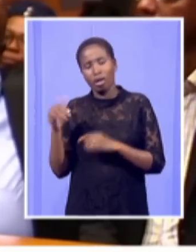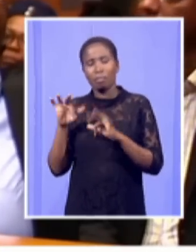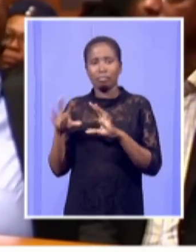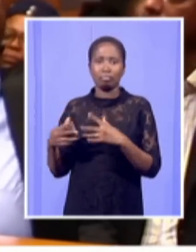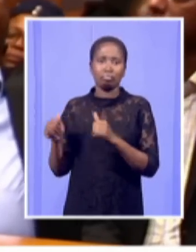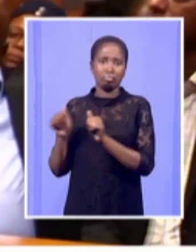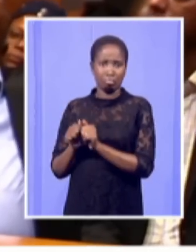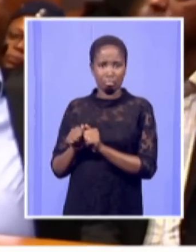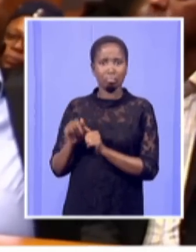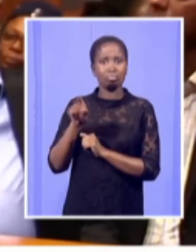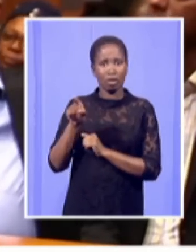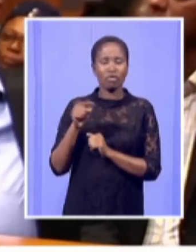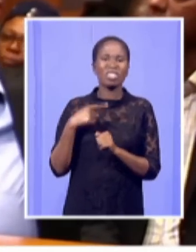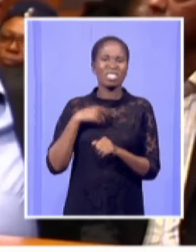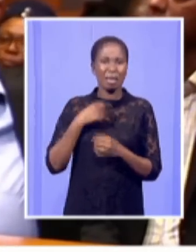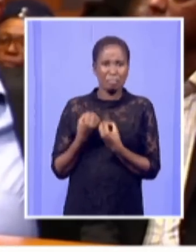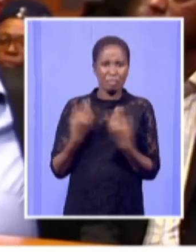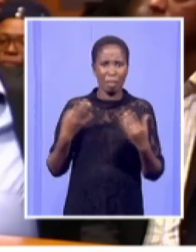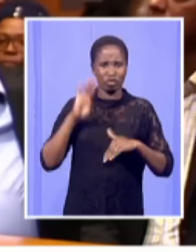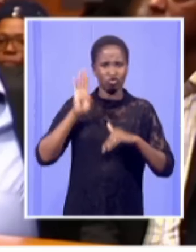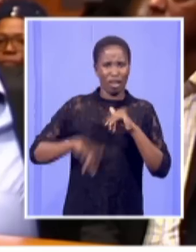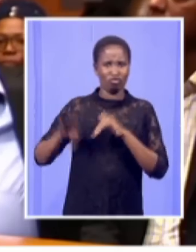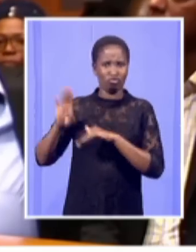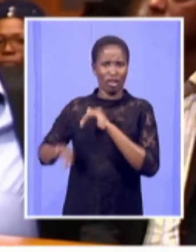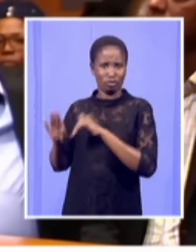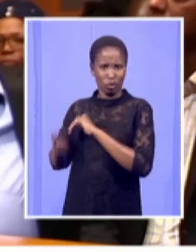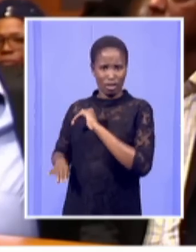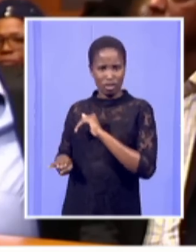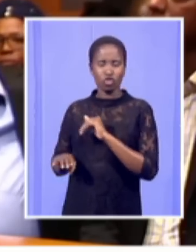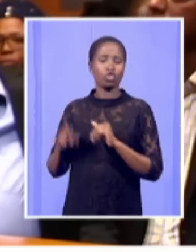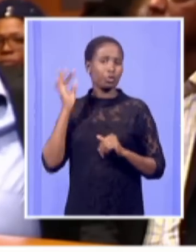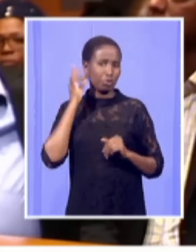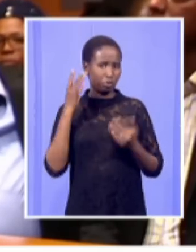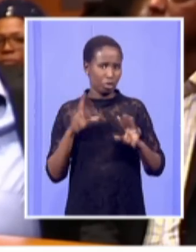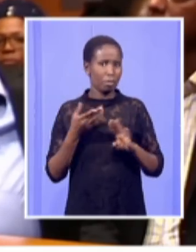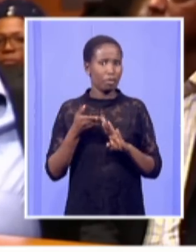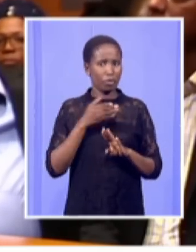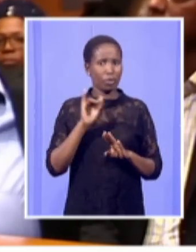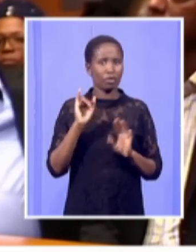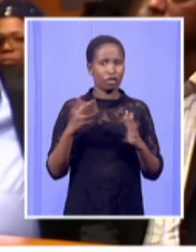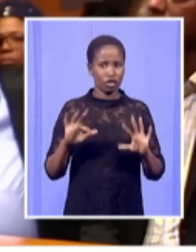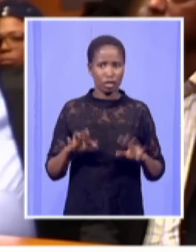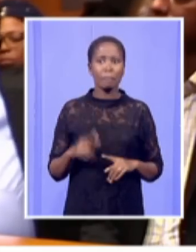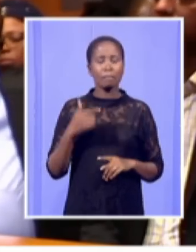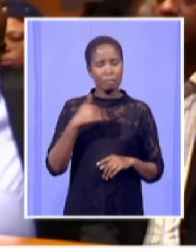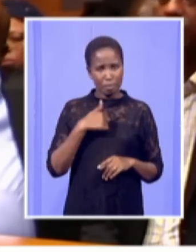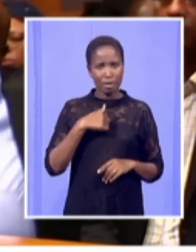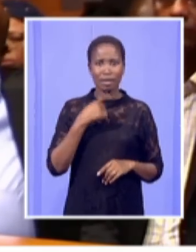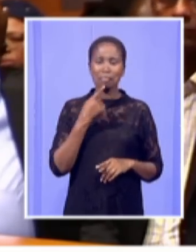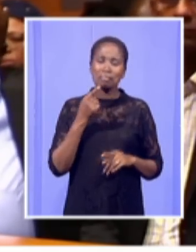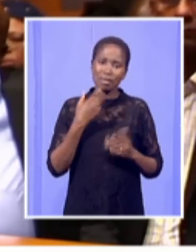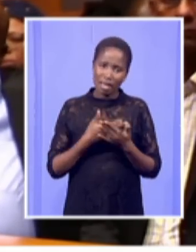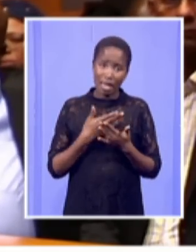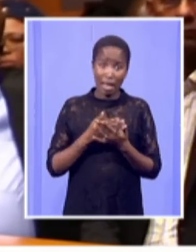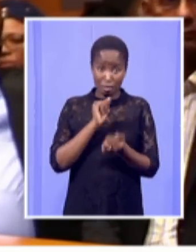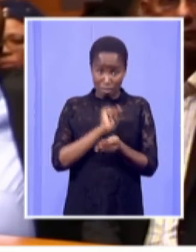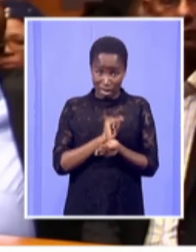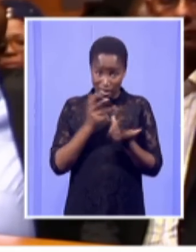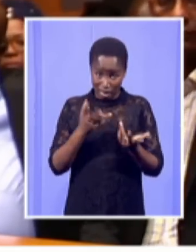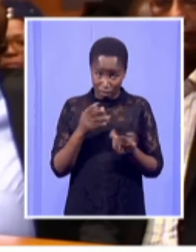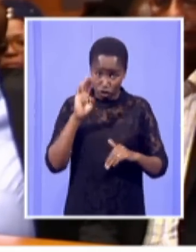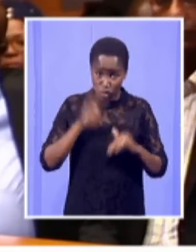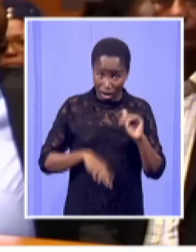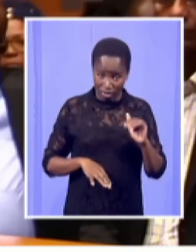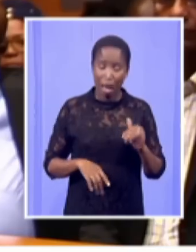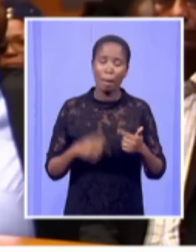on multiple charges as alluded to herein before. I consequently anticipate that I may be arrested on such charges. I am therefore